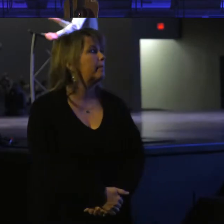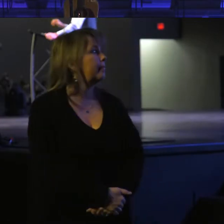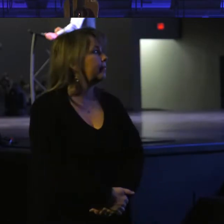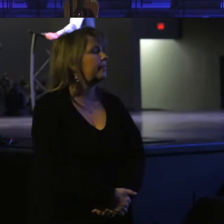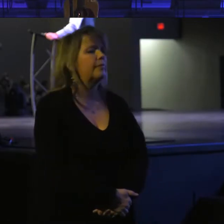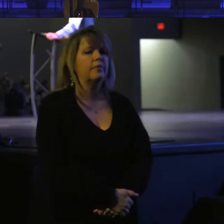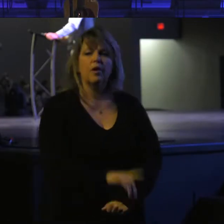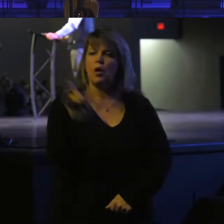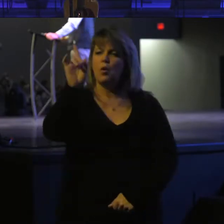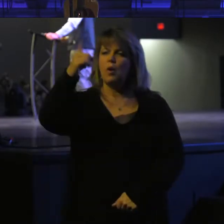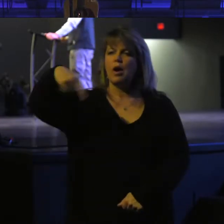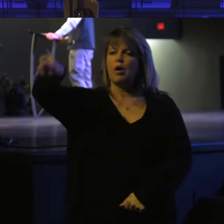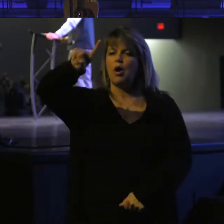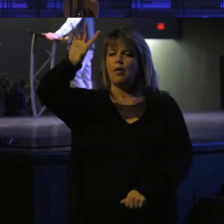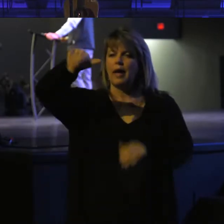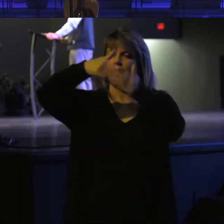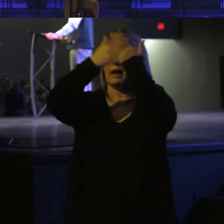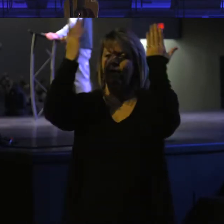Where are they in heaven?